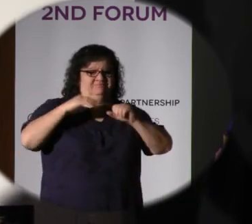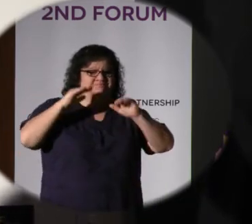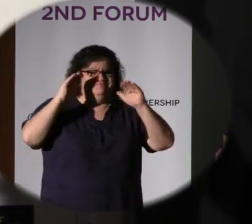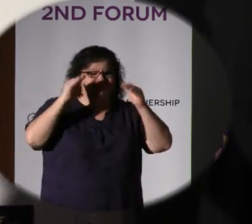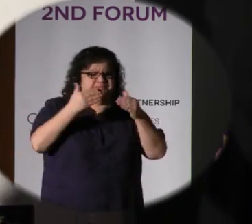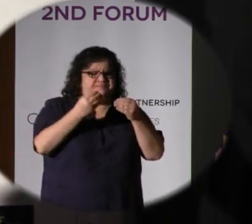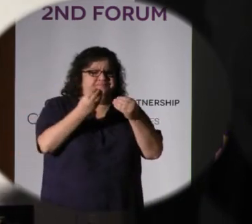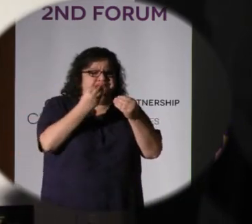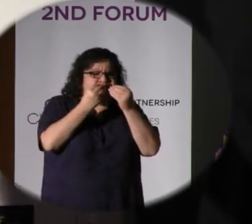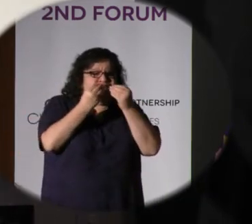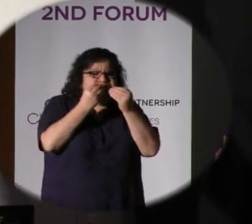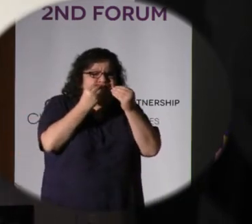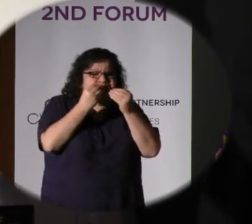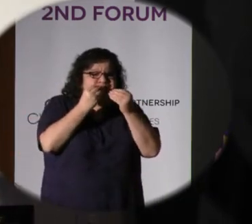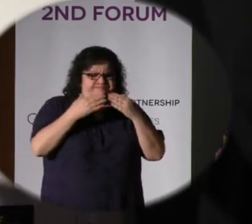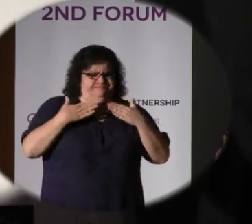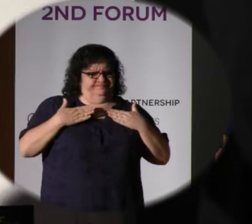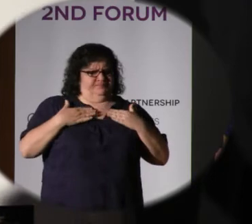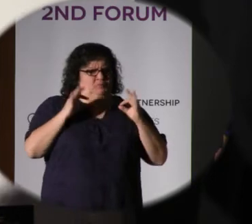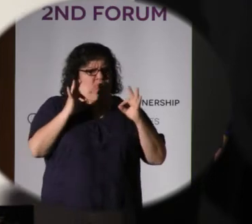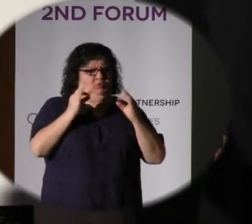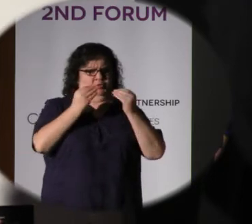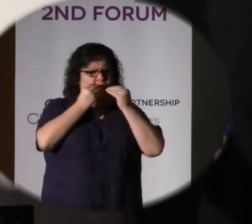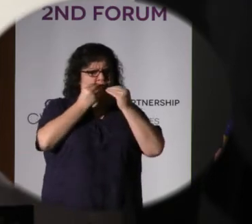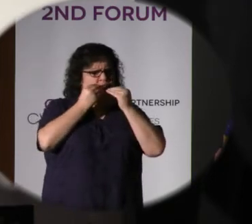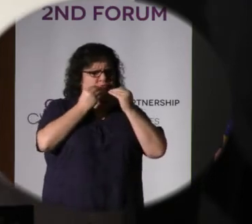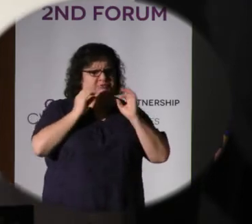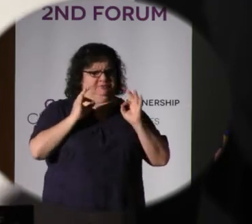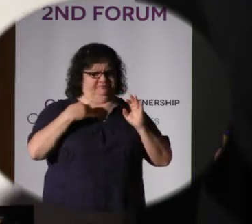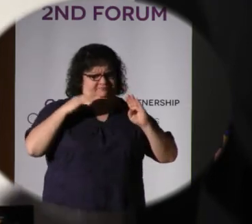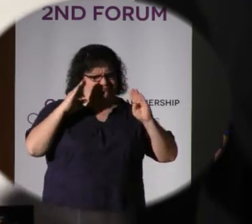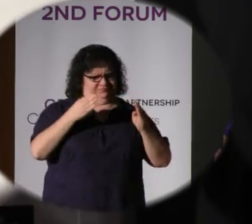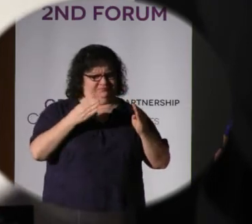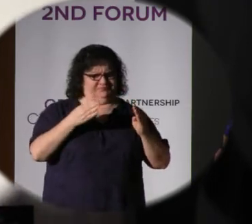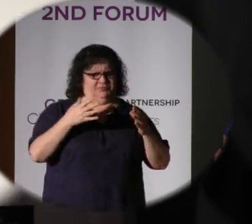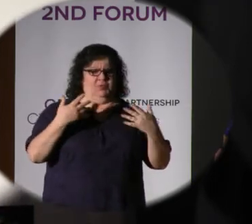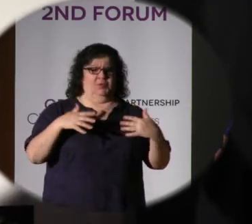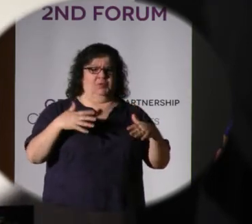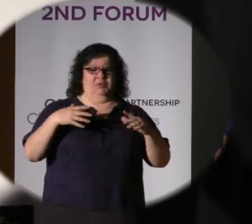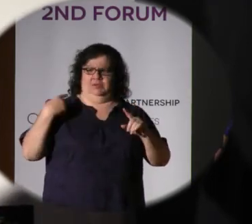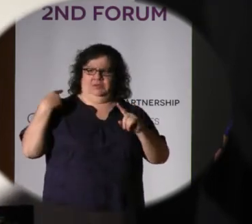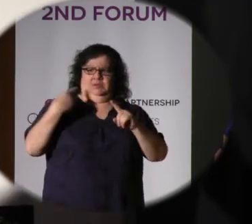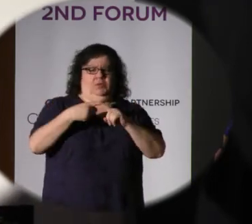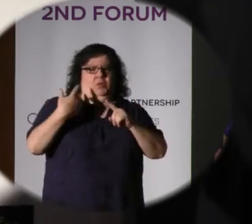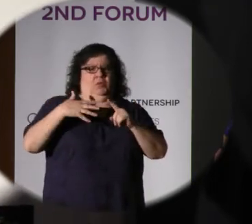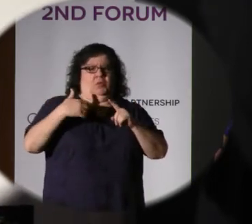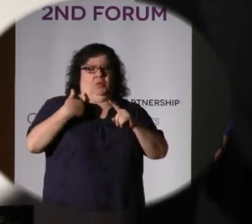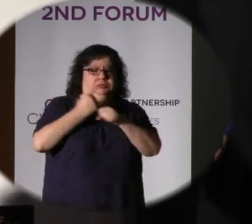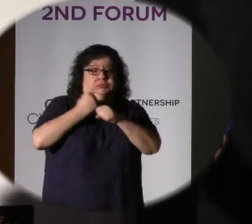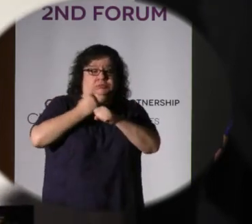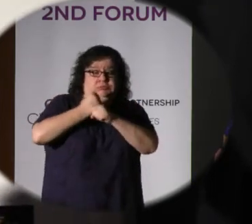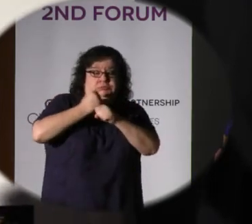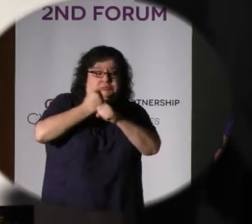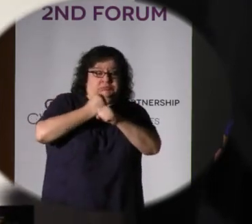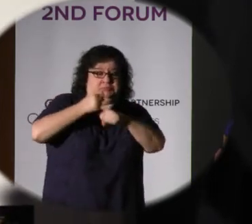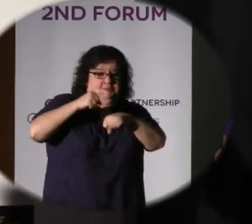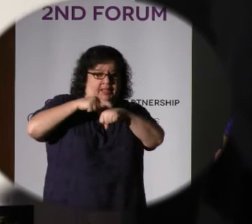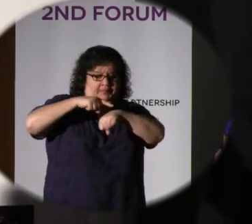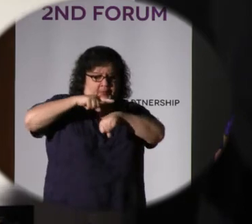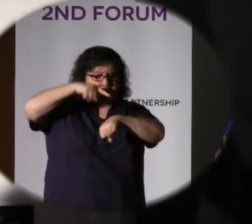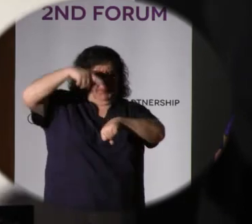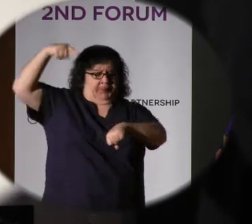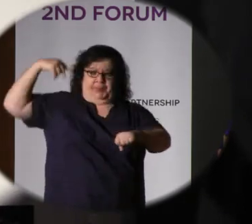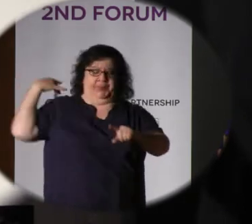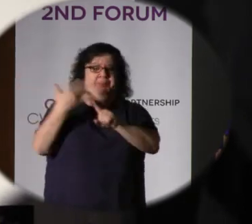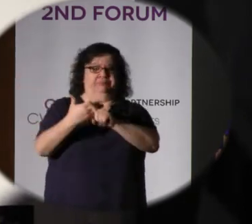months in many ways, but we've had a fairly busy year. If you recall those last year, you'll remember stood up here was Alana